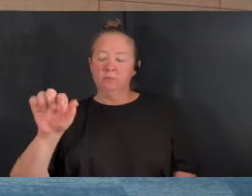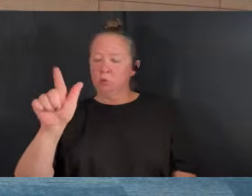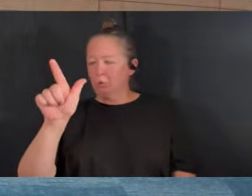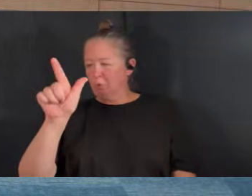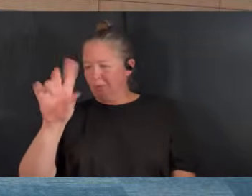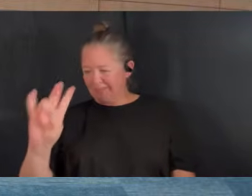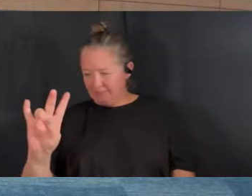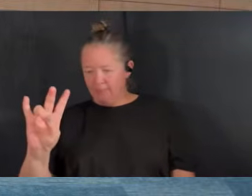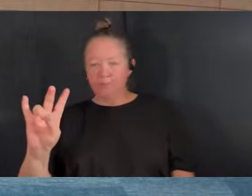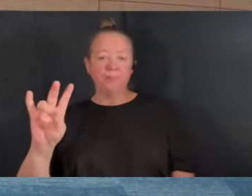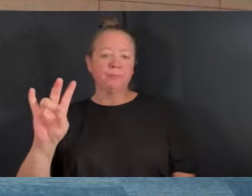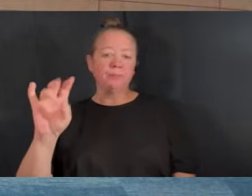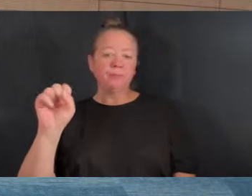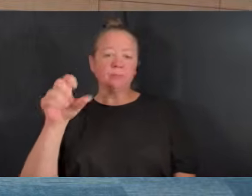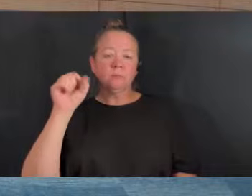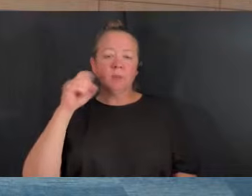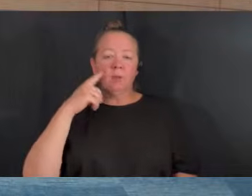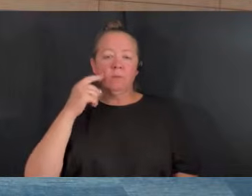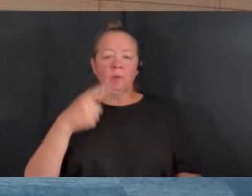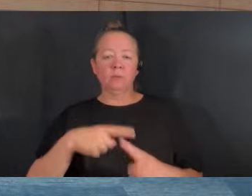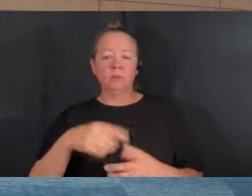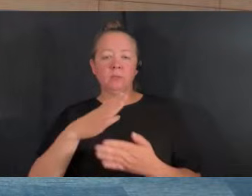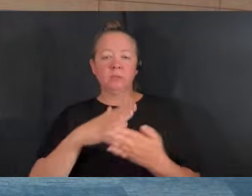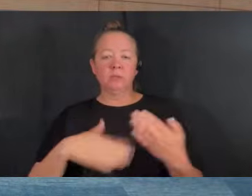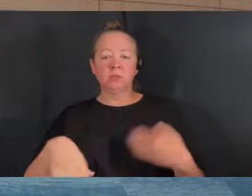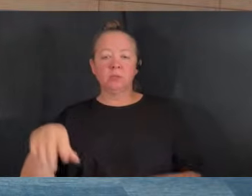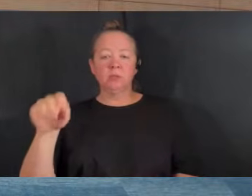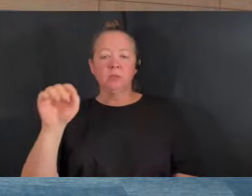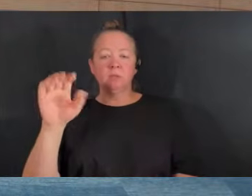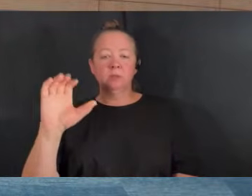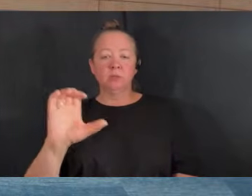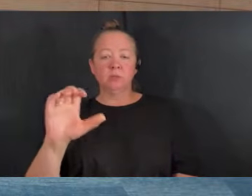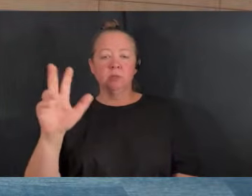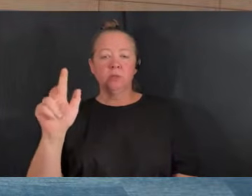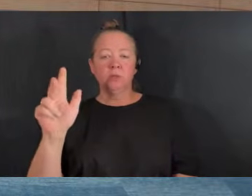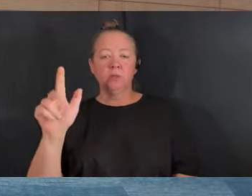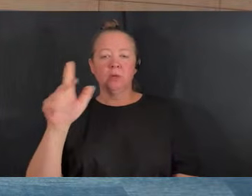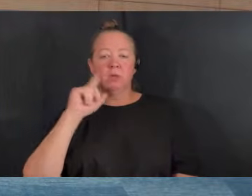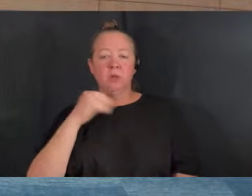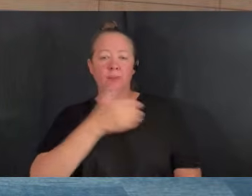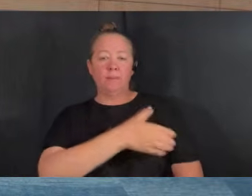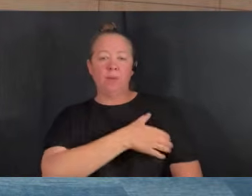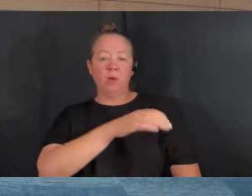grants to the mayor and council the power to appropriate and expend funds for any